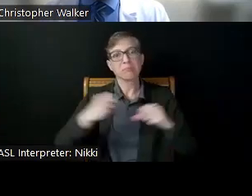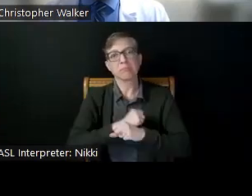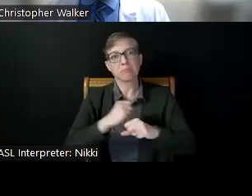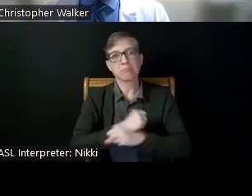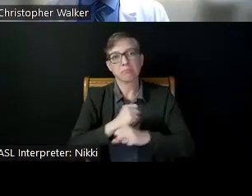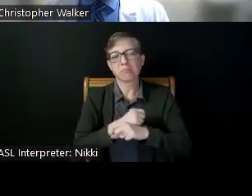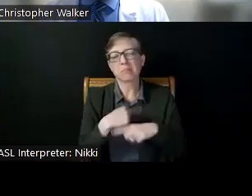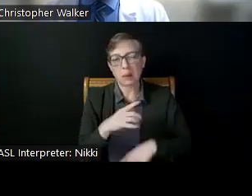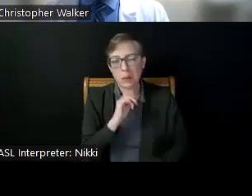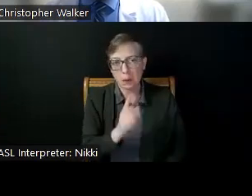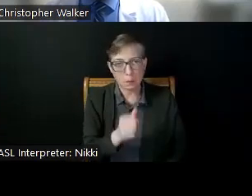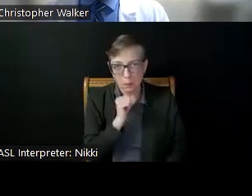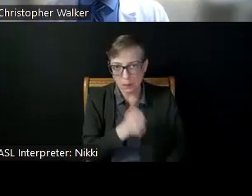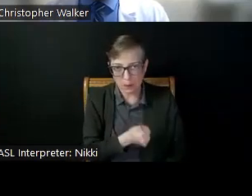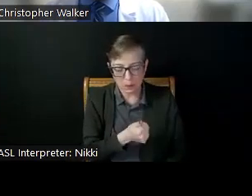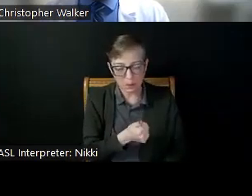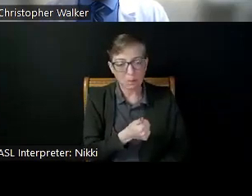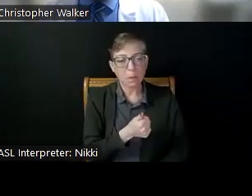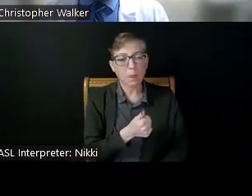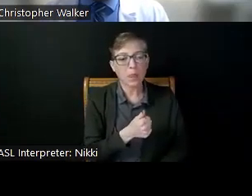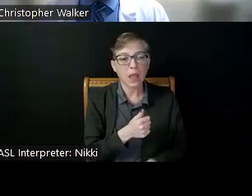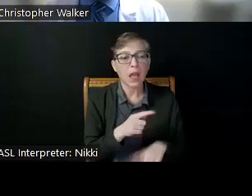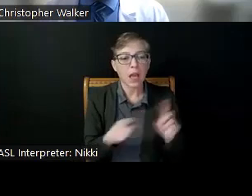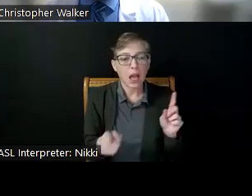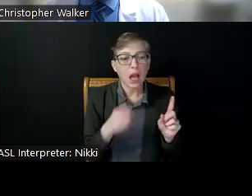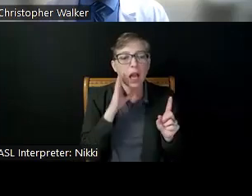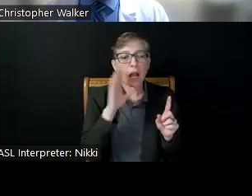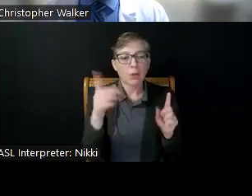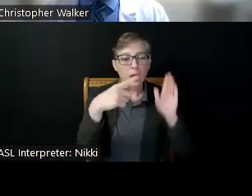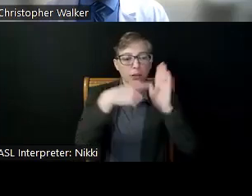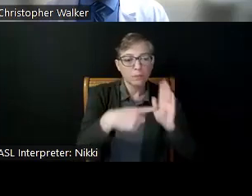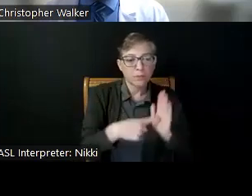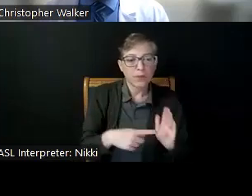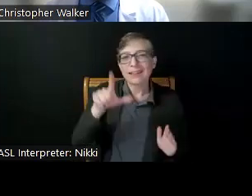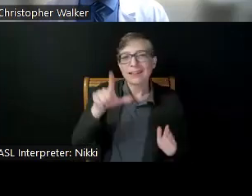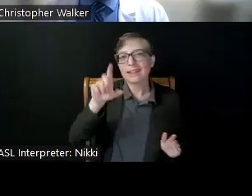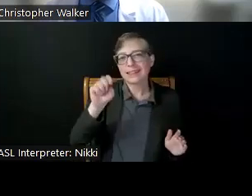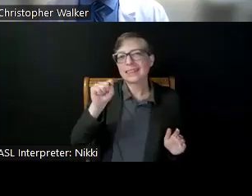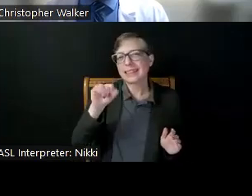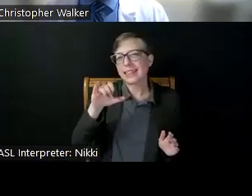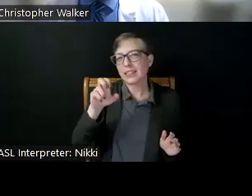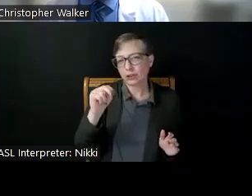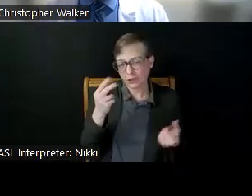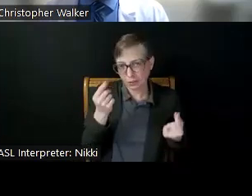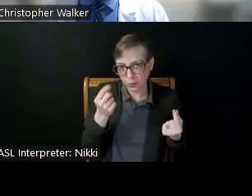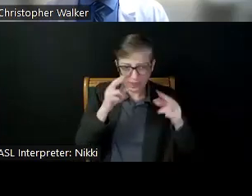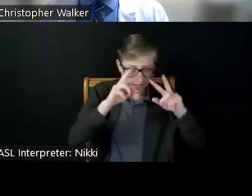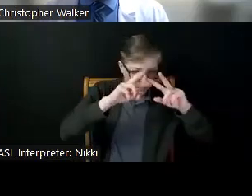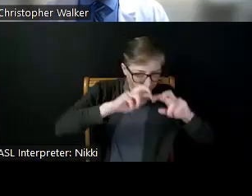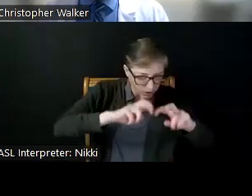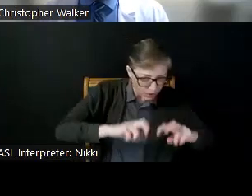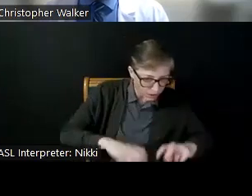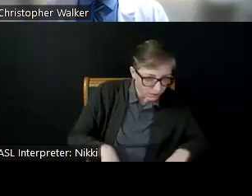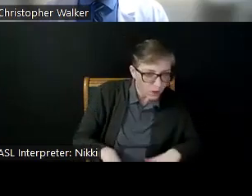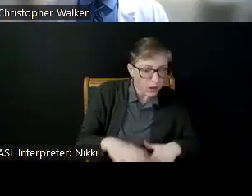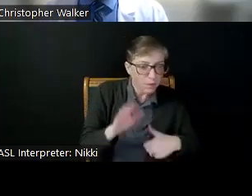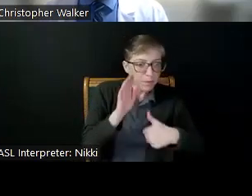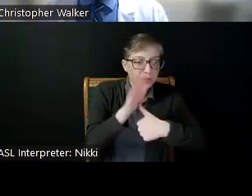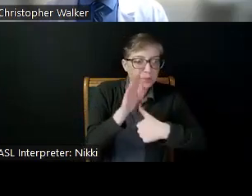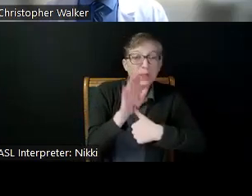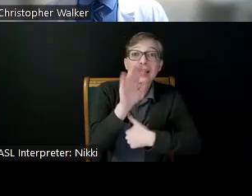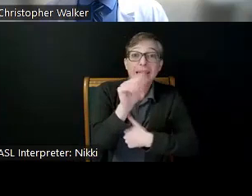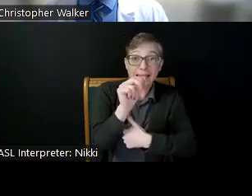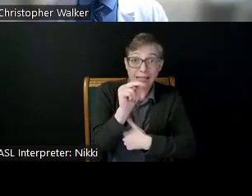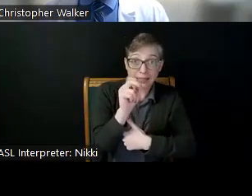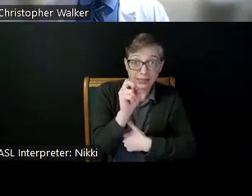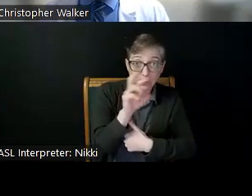but I'll point out that the different lesions that they're looking at here are cancer, and then these here are different types